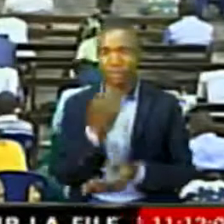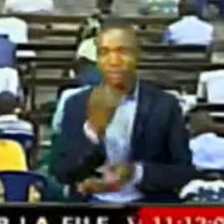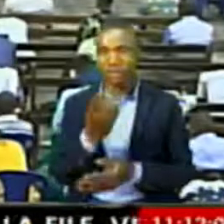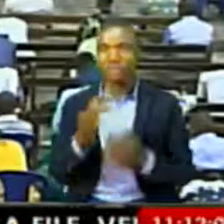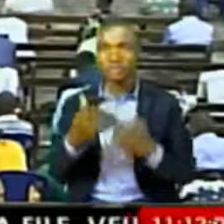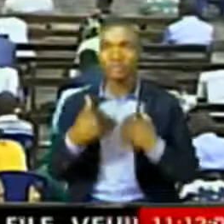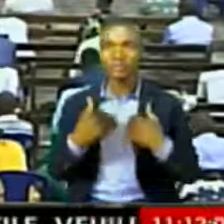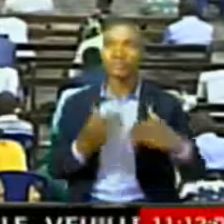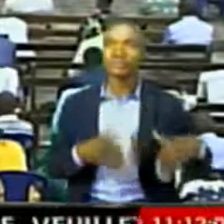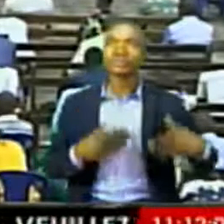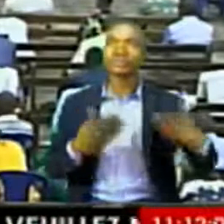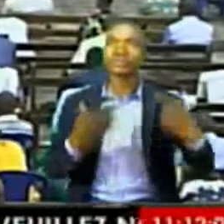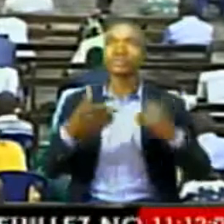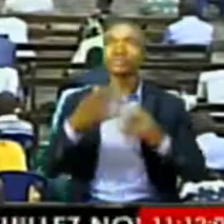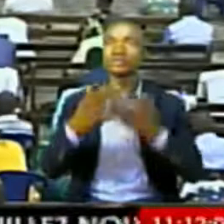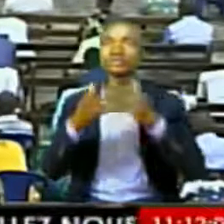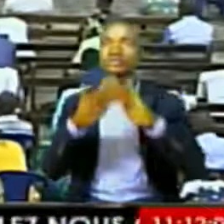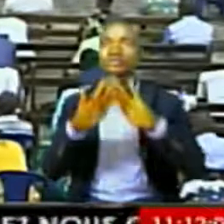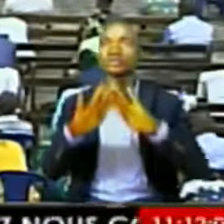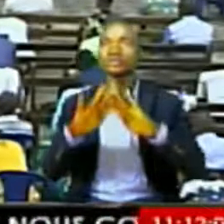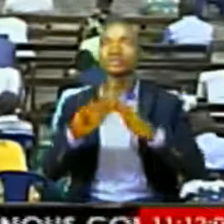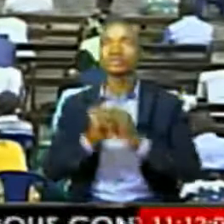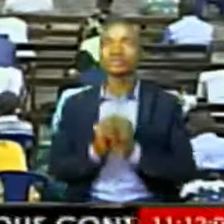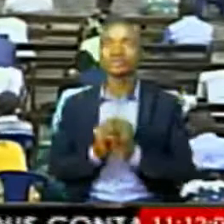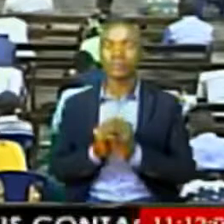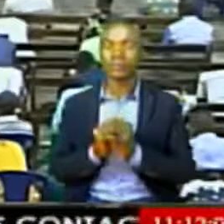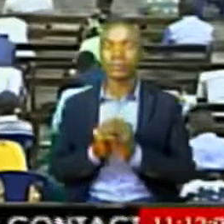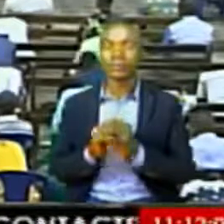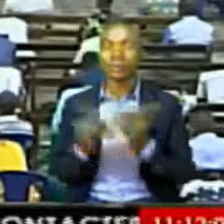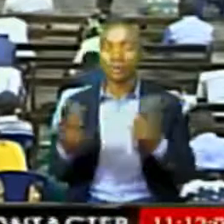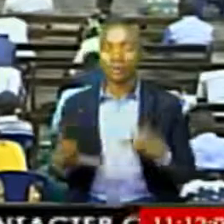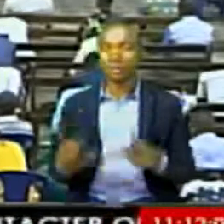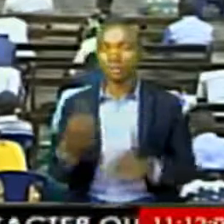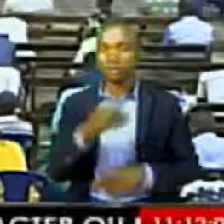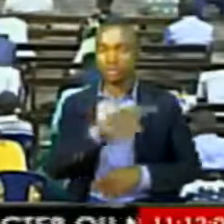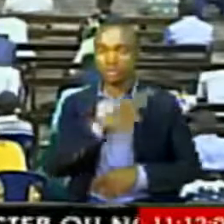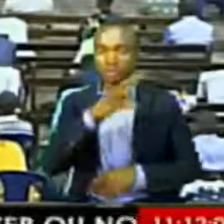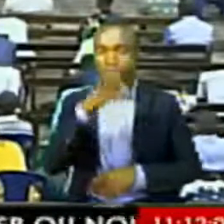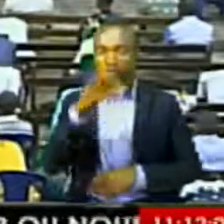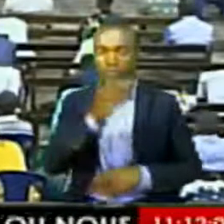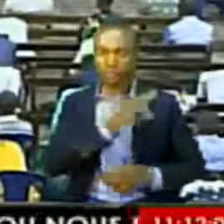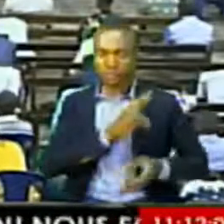The Bible said there is a big joy in heaven if